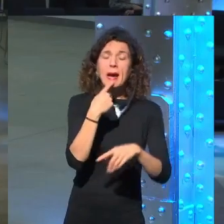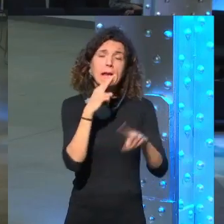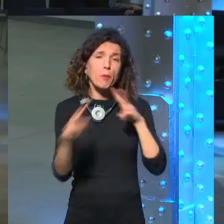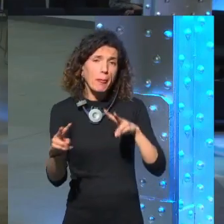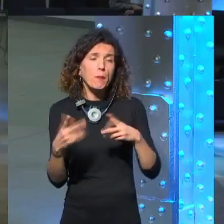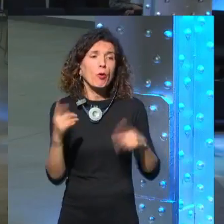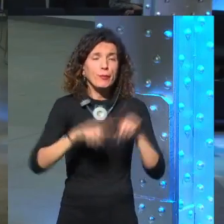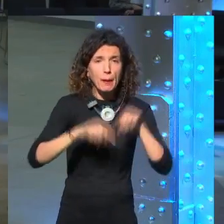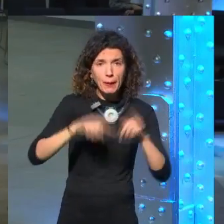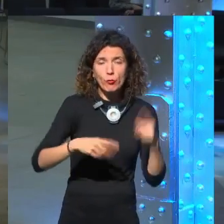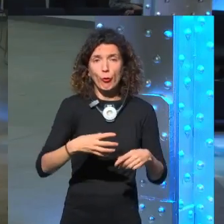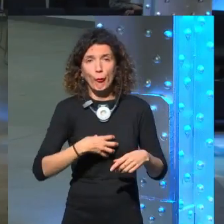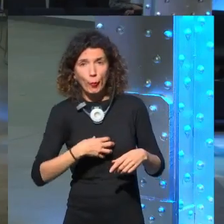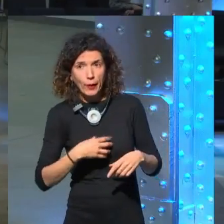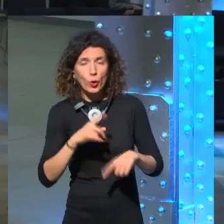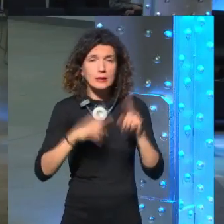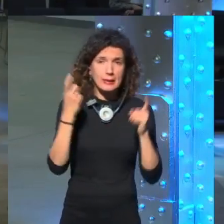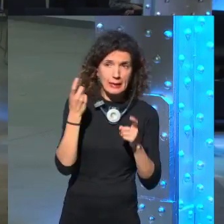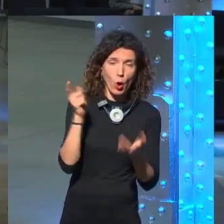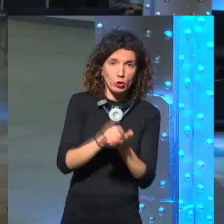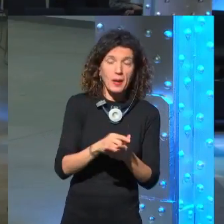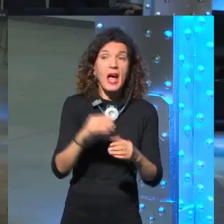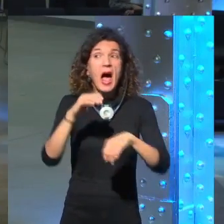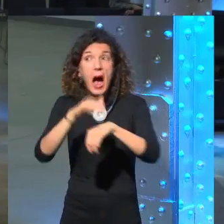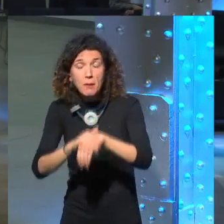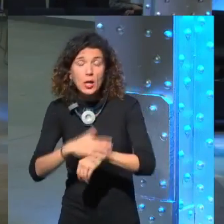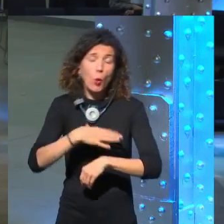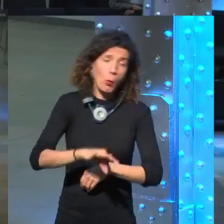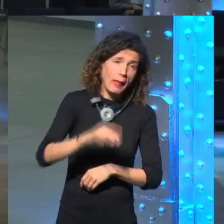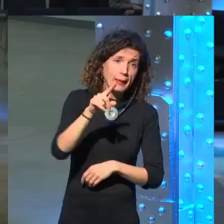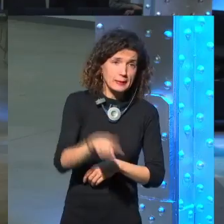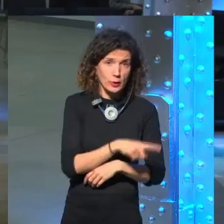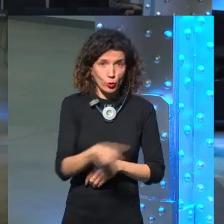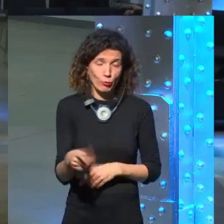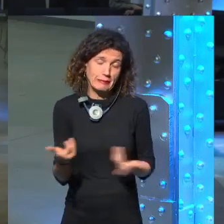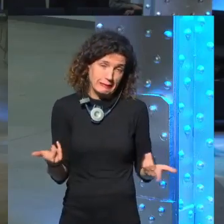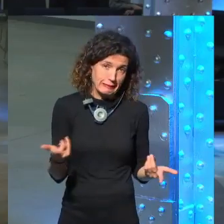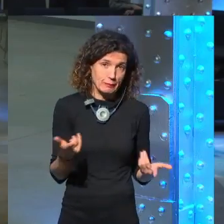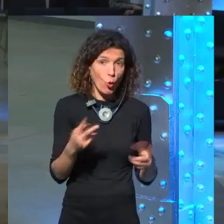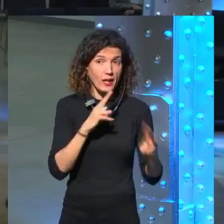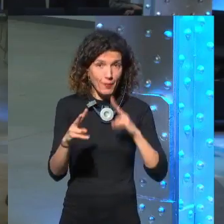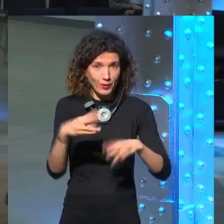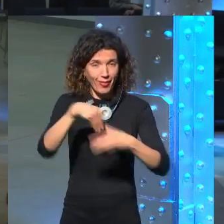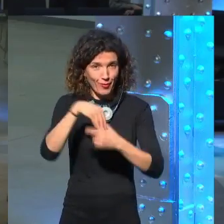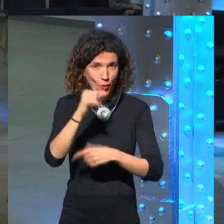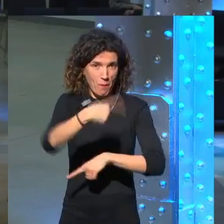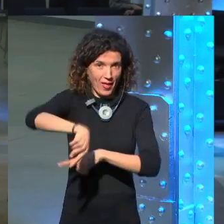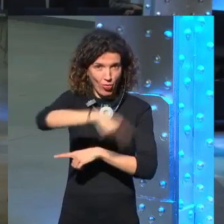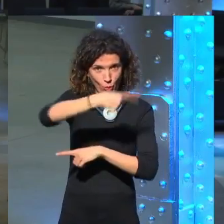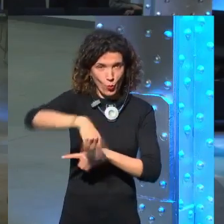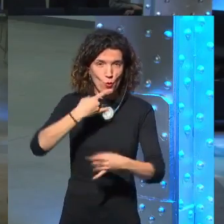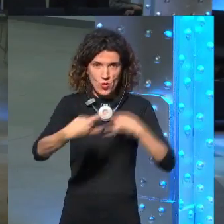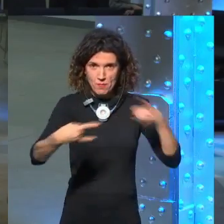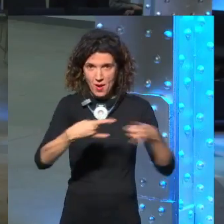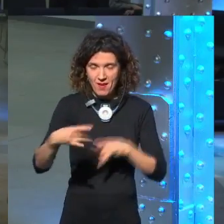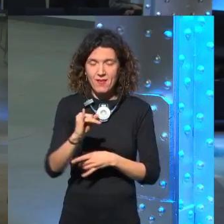no way, try again, ask a friend, yes, maybe. Okay, so Arsenal are playing Moscow on Thursday in